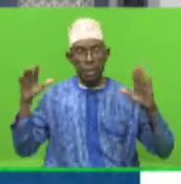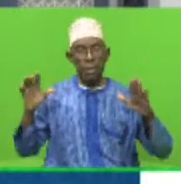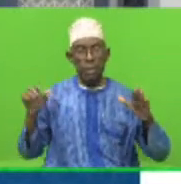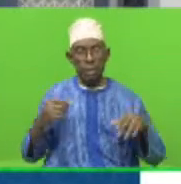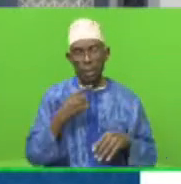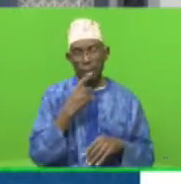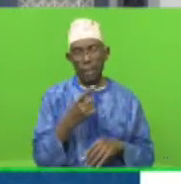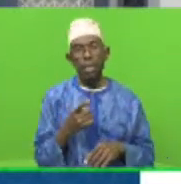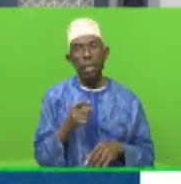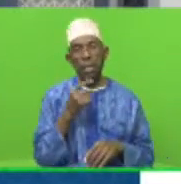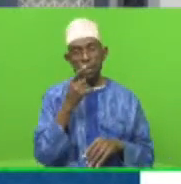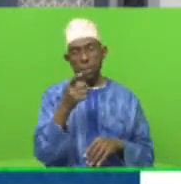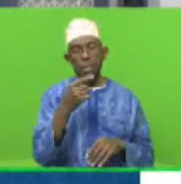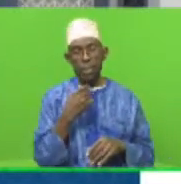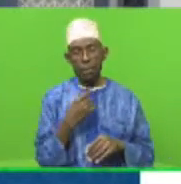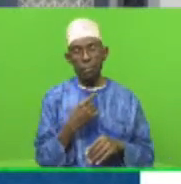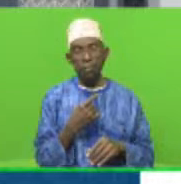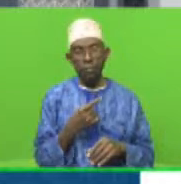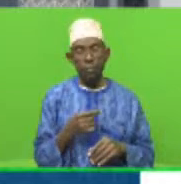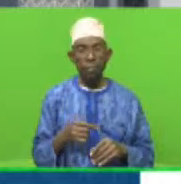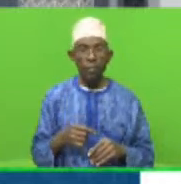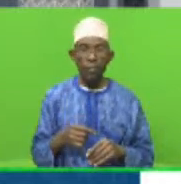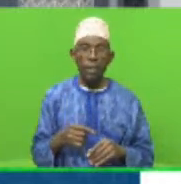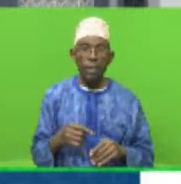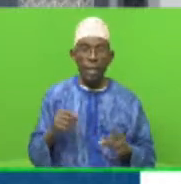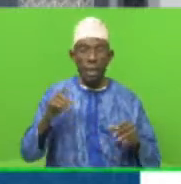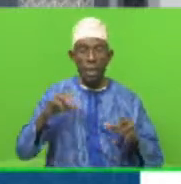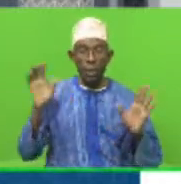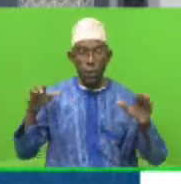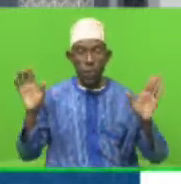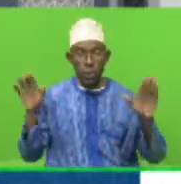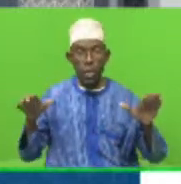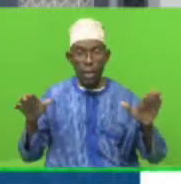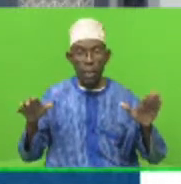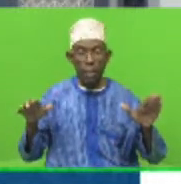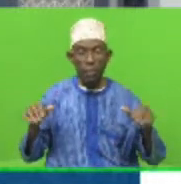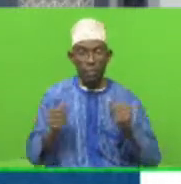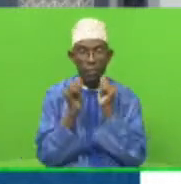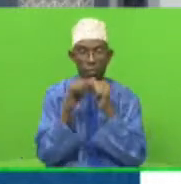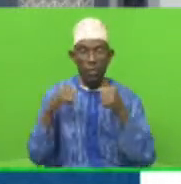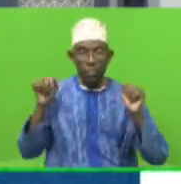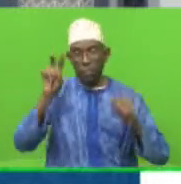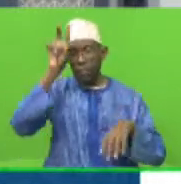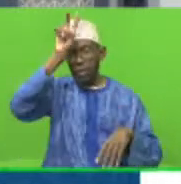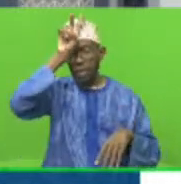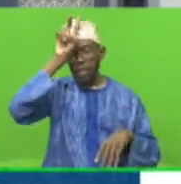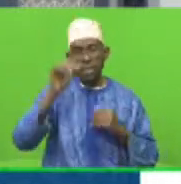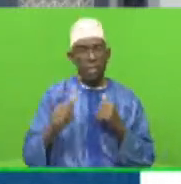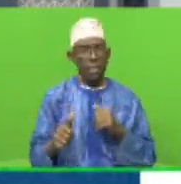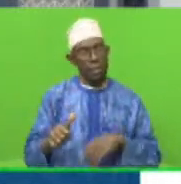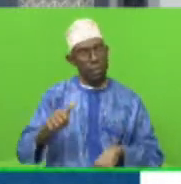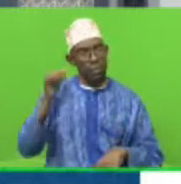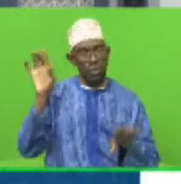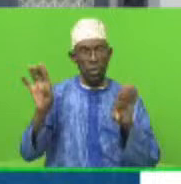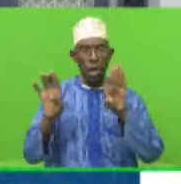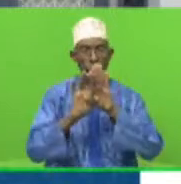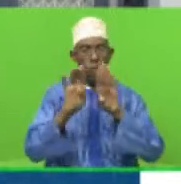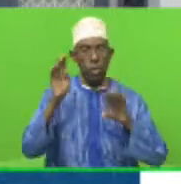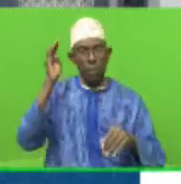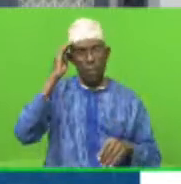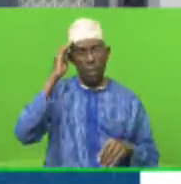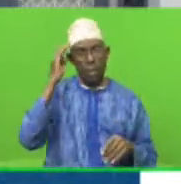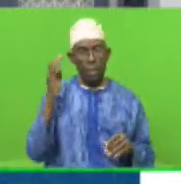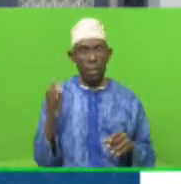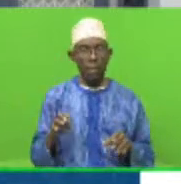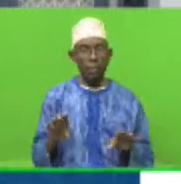say? Anzun walautar. It is a goat even if it flies. Inad. You know, we see this, you tell